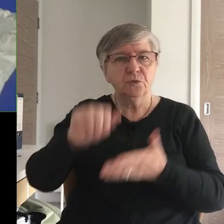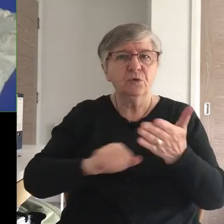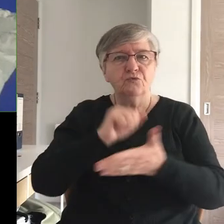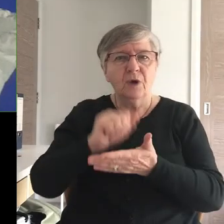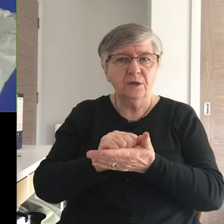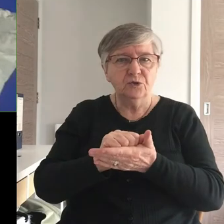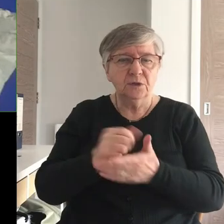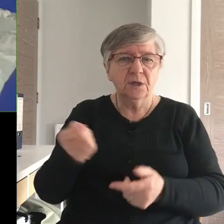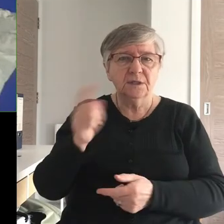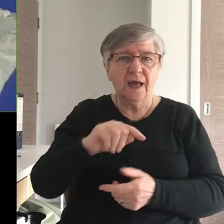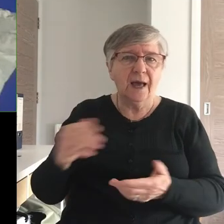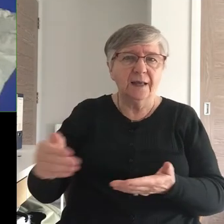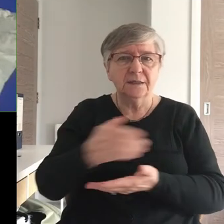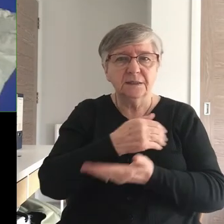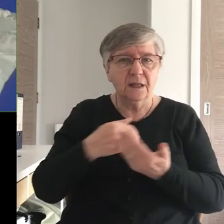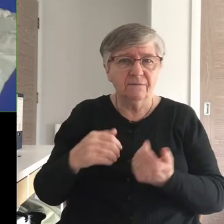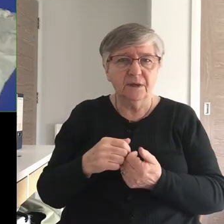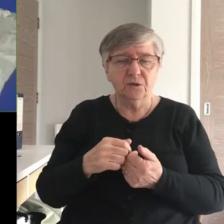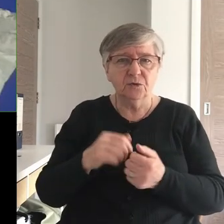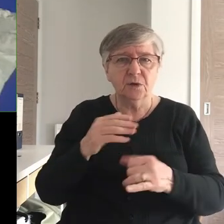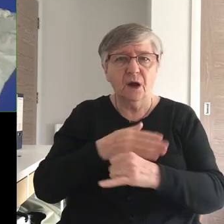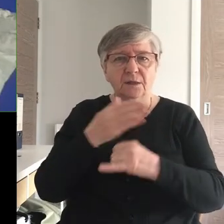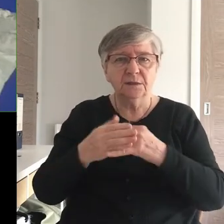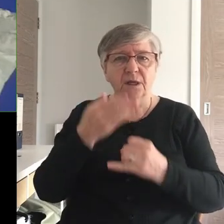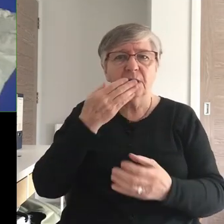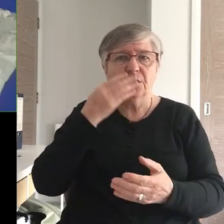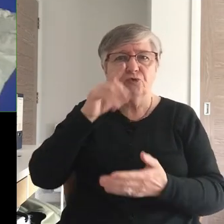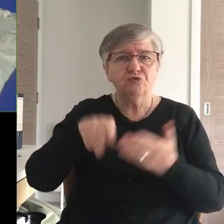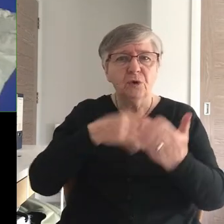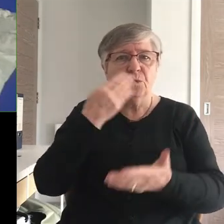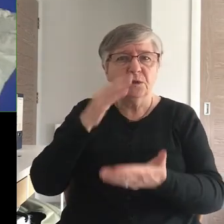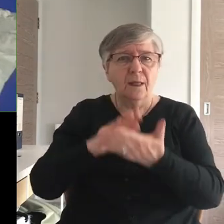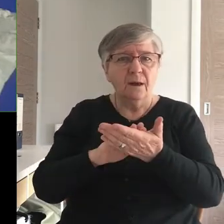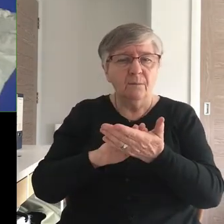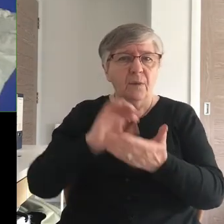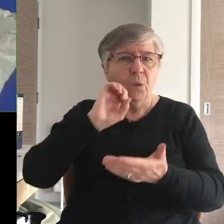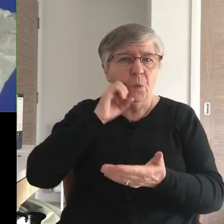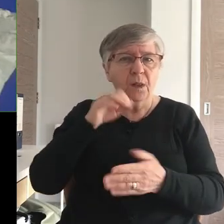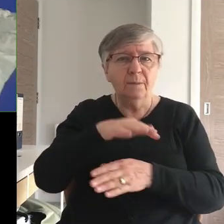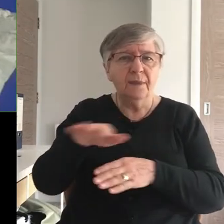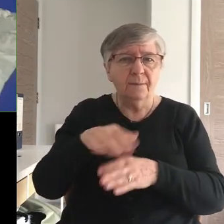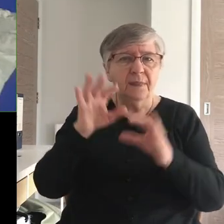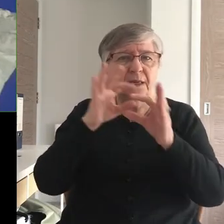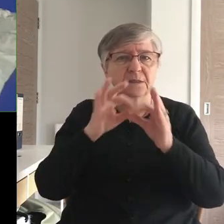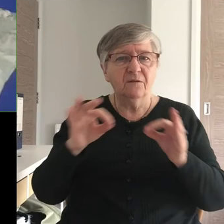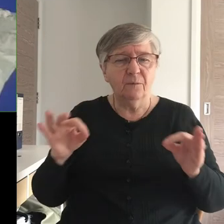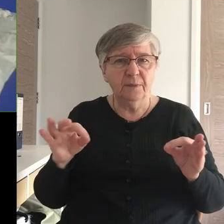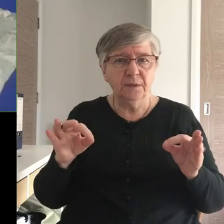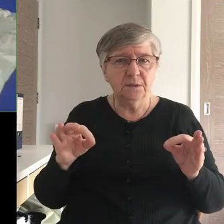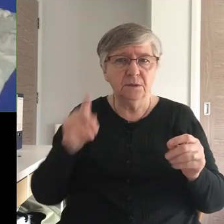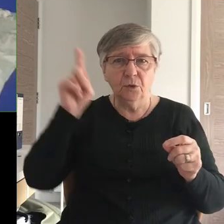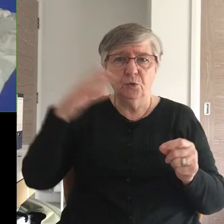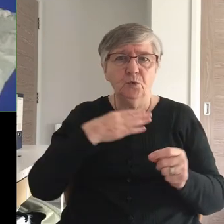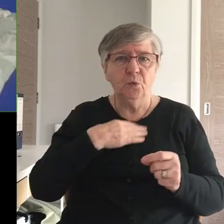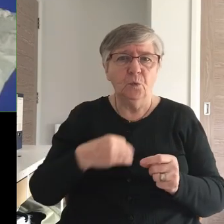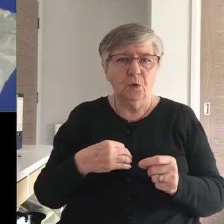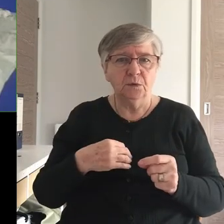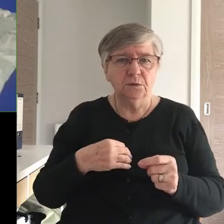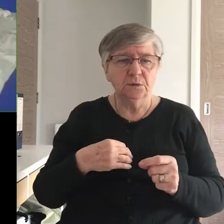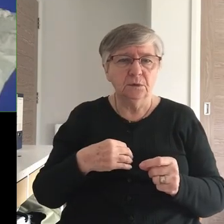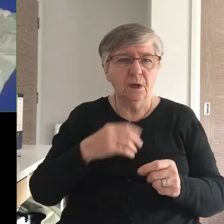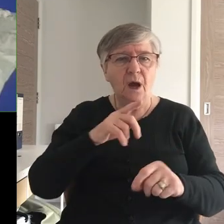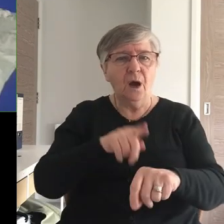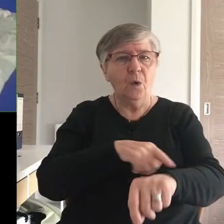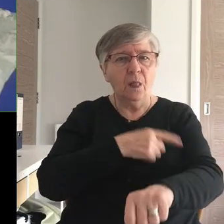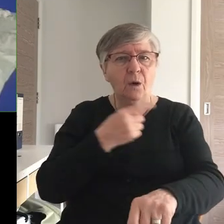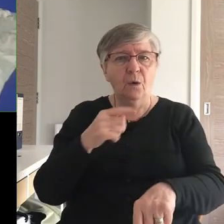and your salvation, until Jerusalem will be the place of peace it always was meant to be. How long,